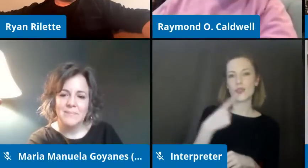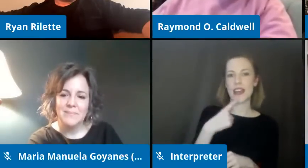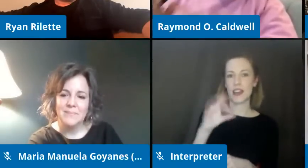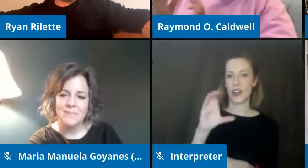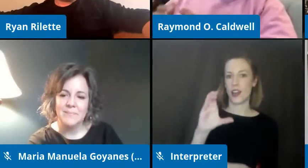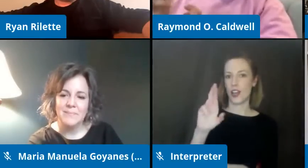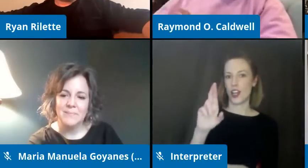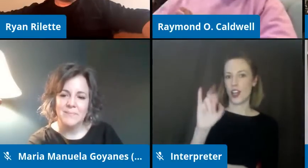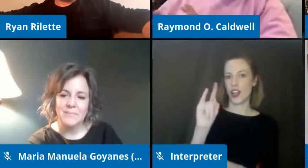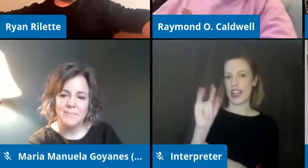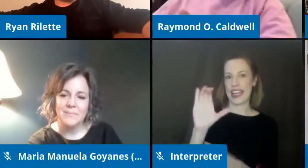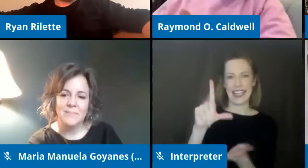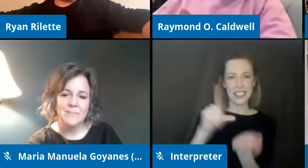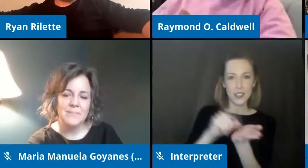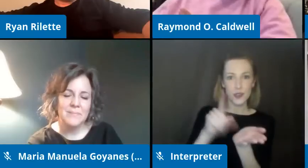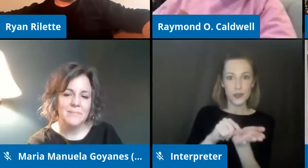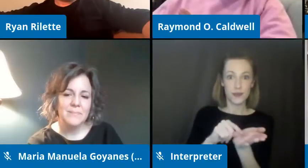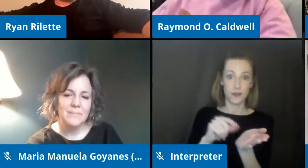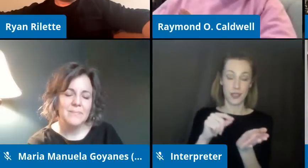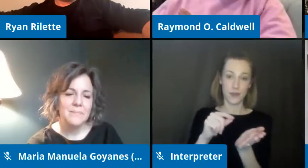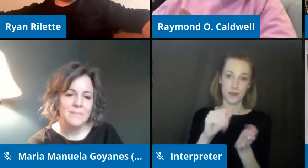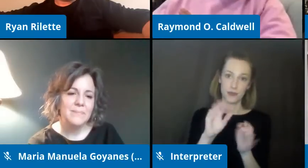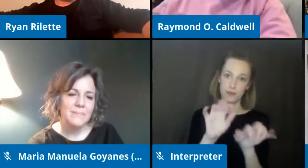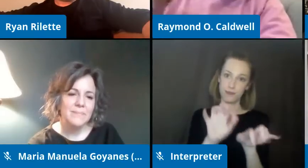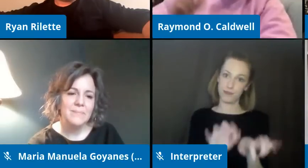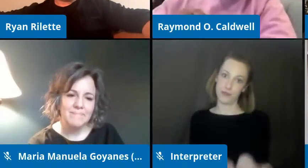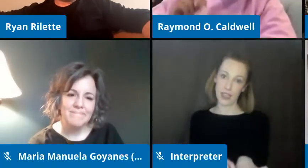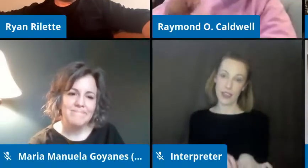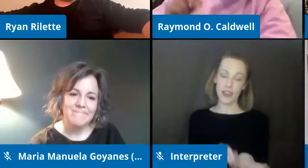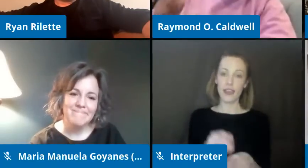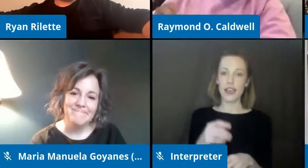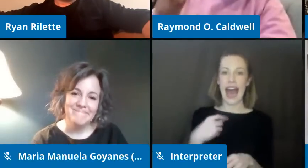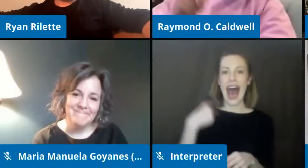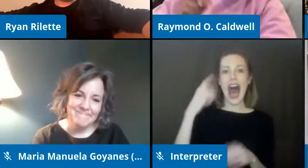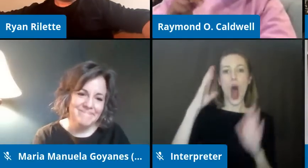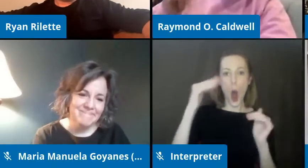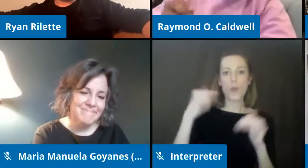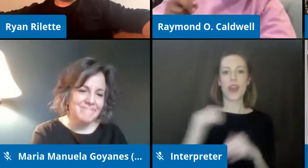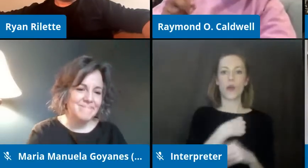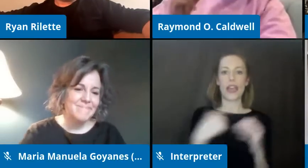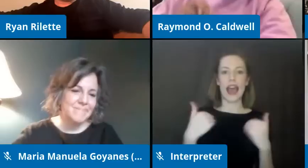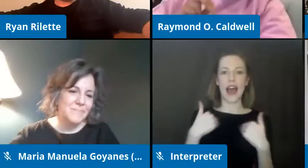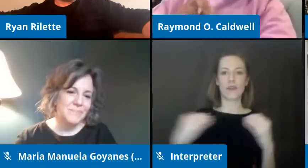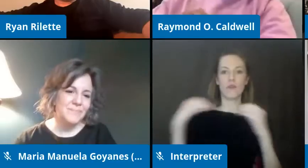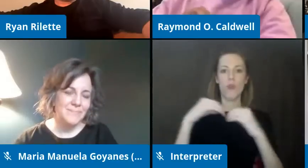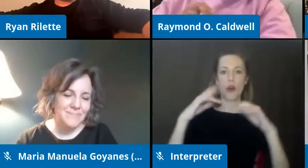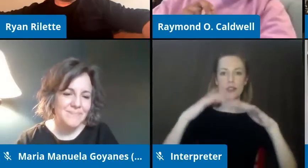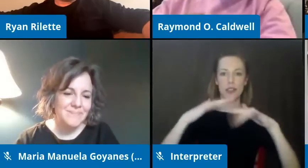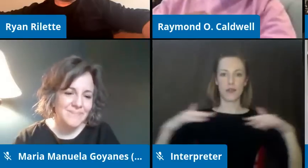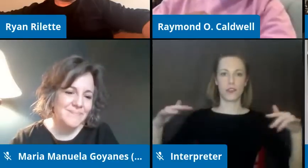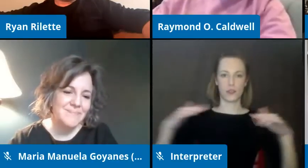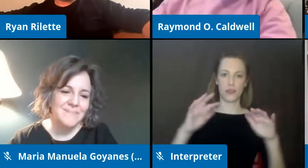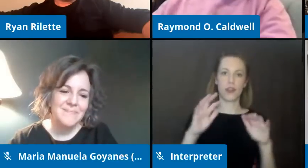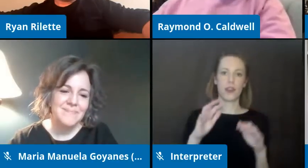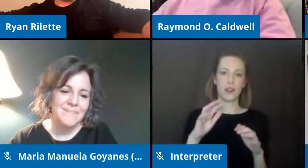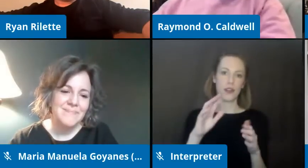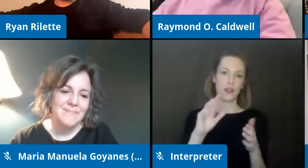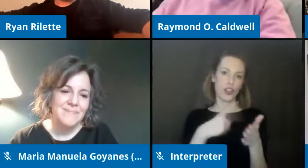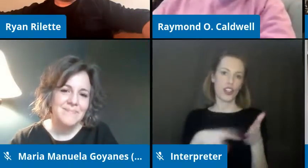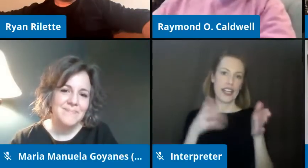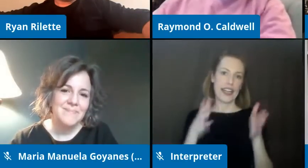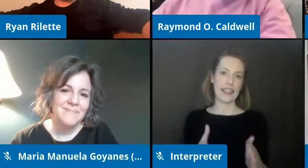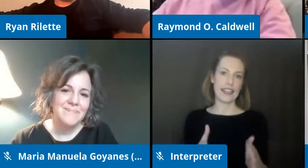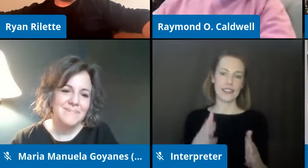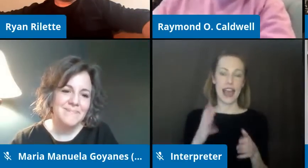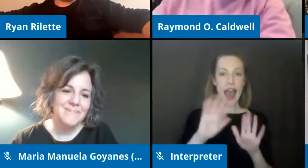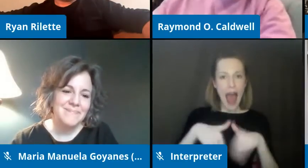that is the case, then we have a larger diversity of critics, because I think how we are criticizing work is incredibly important.